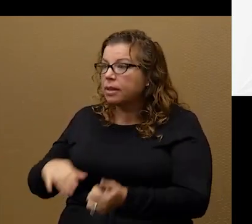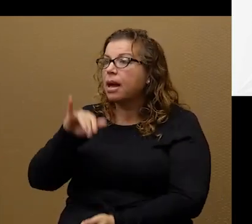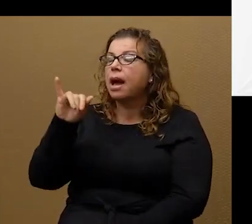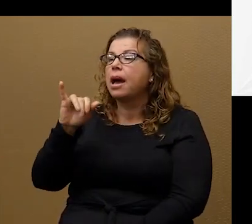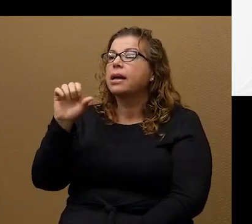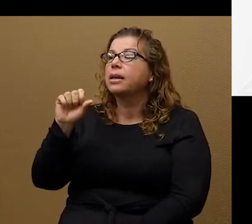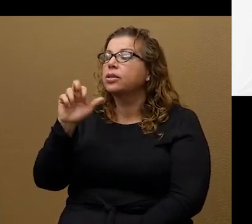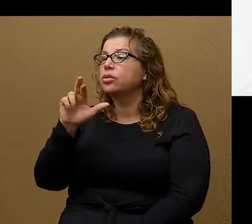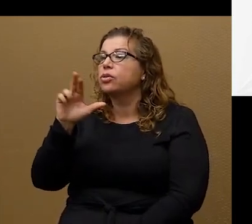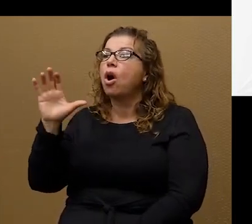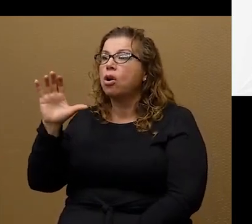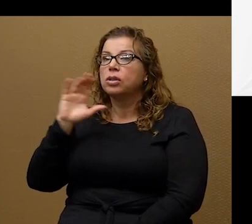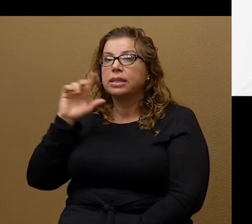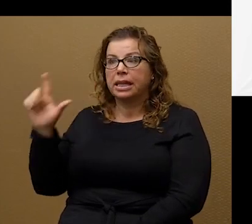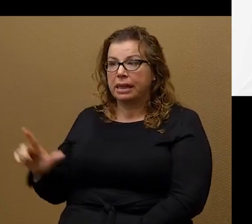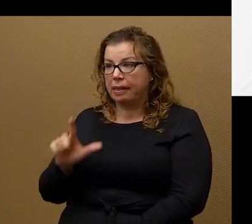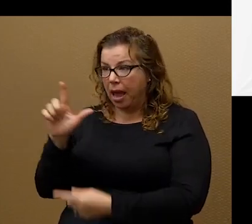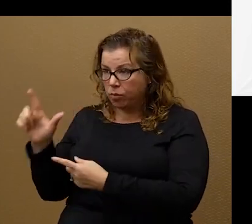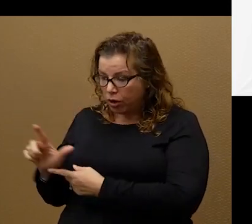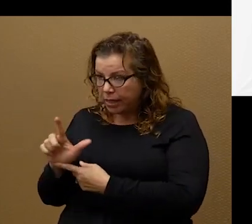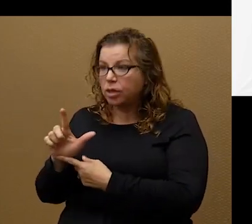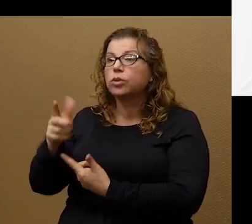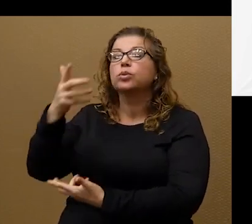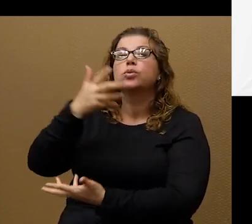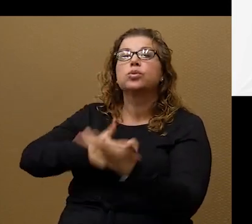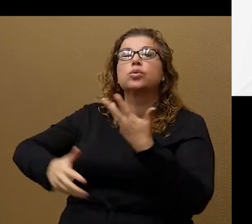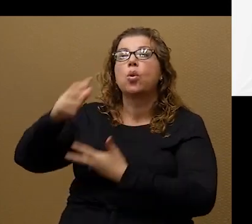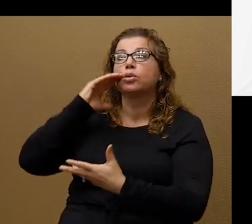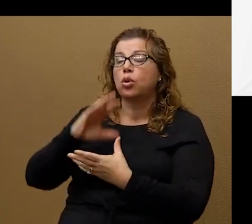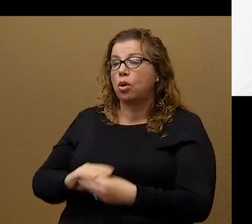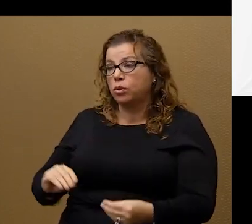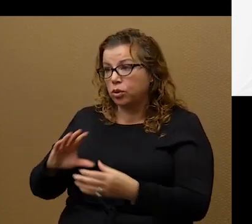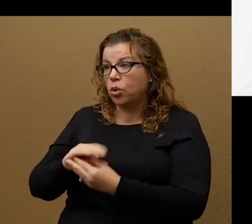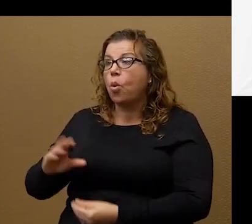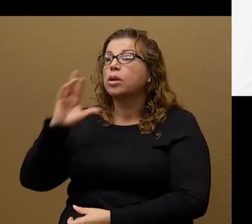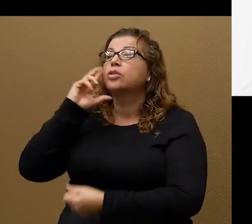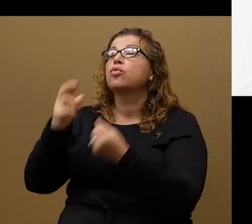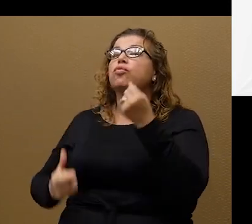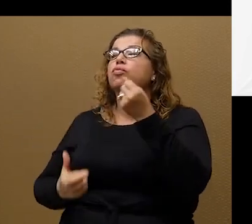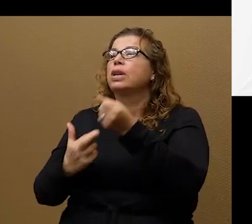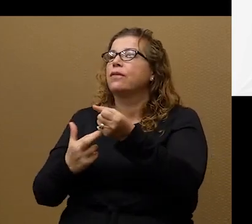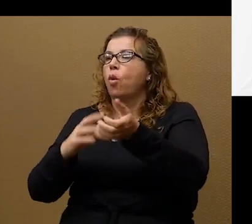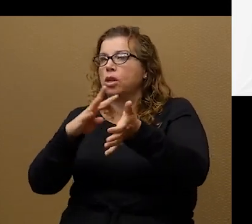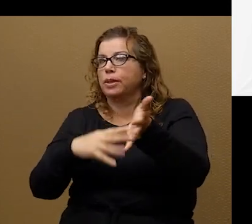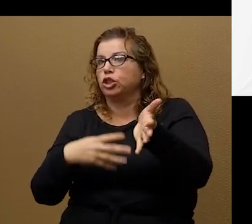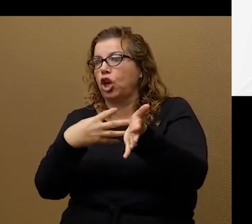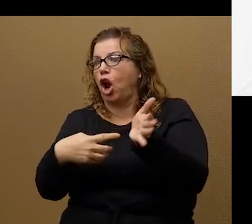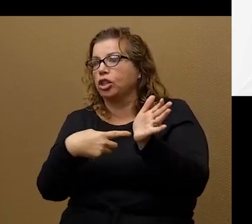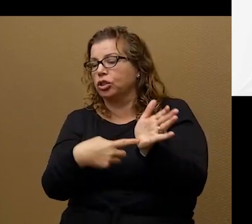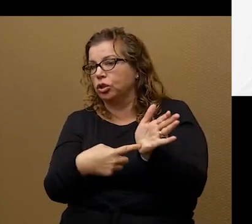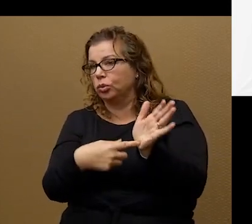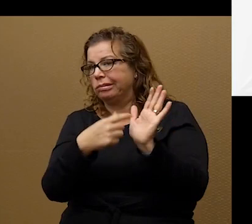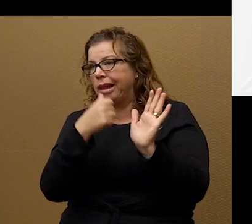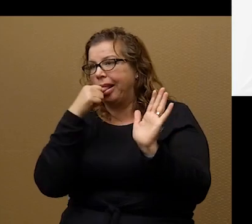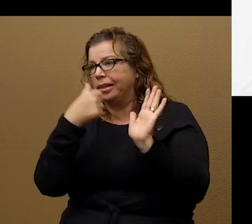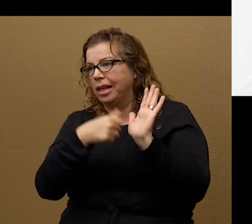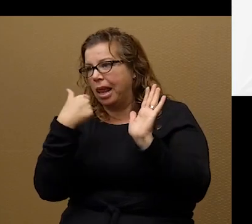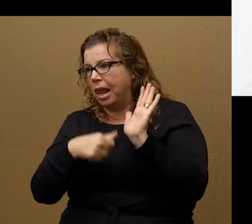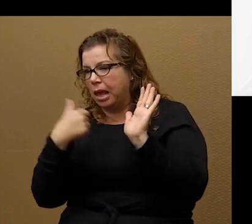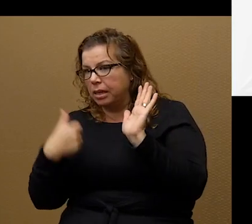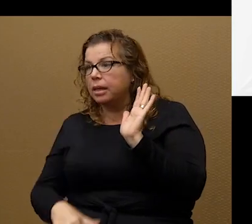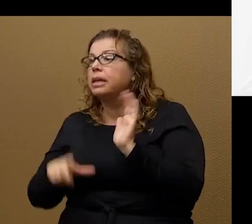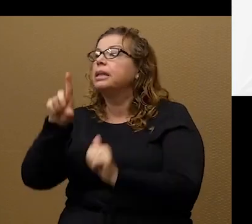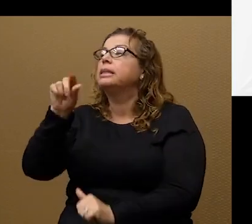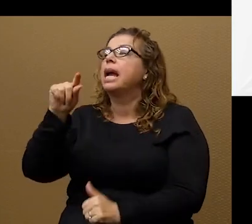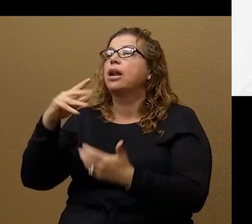ISRC library, social stories, reinforcement charts, data collection